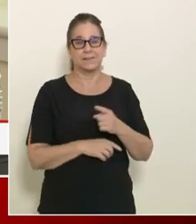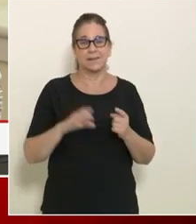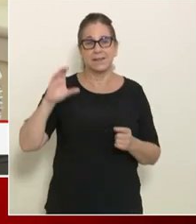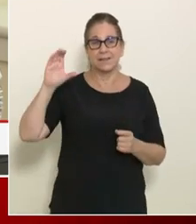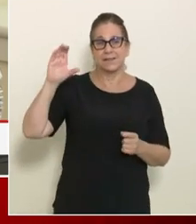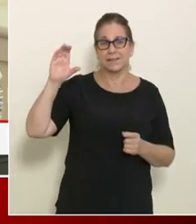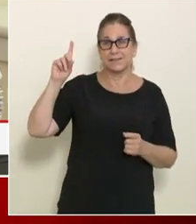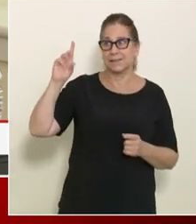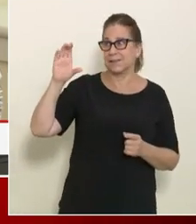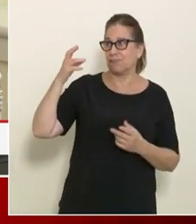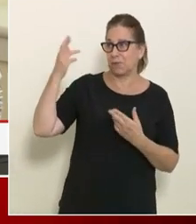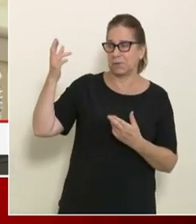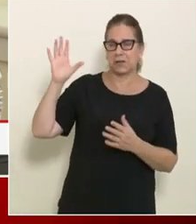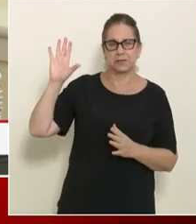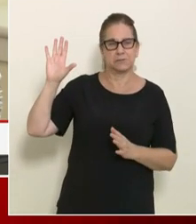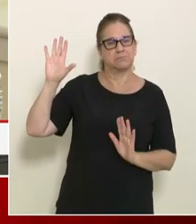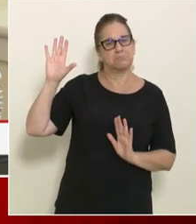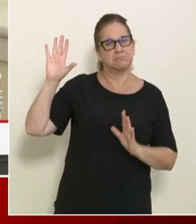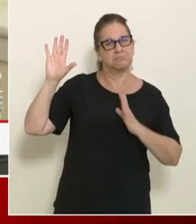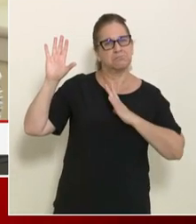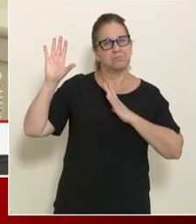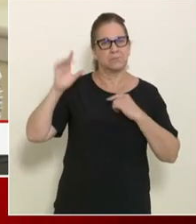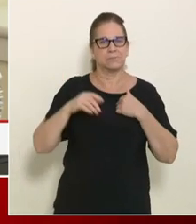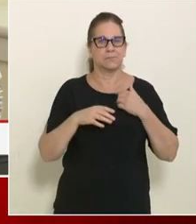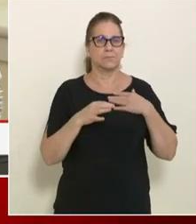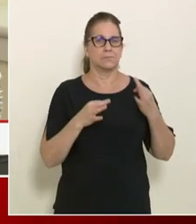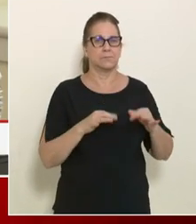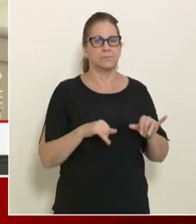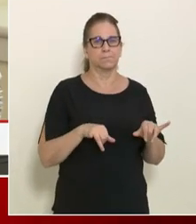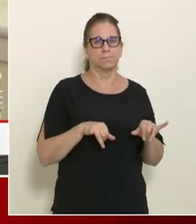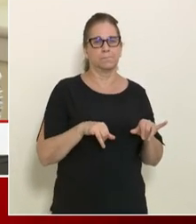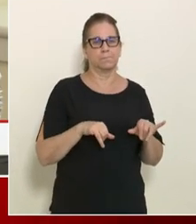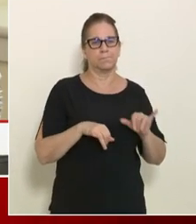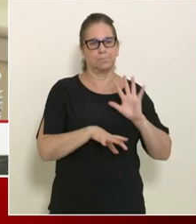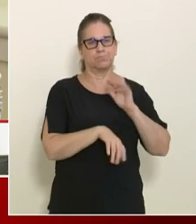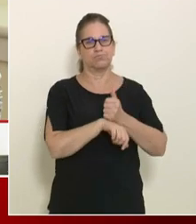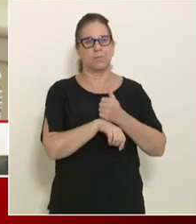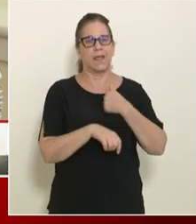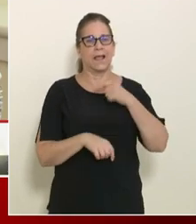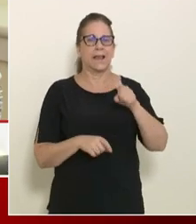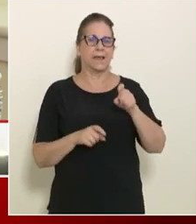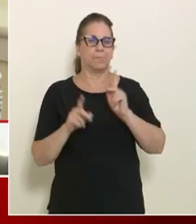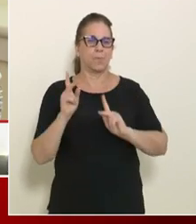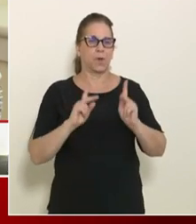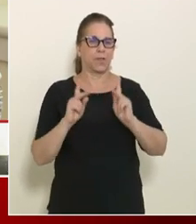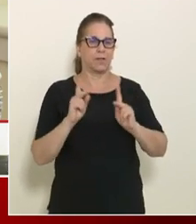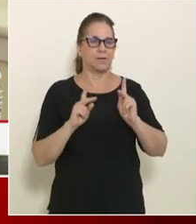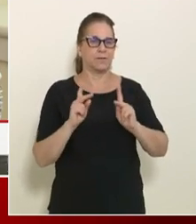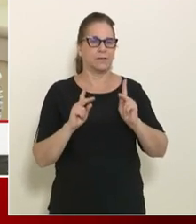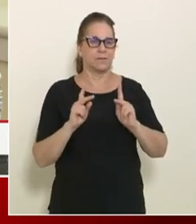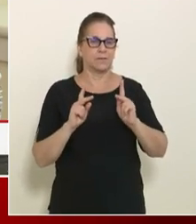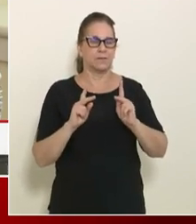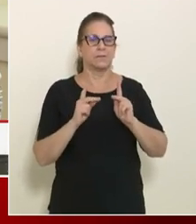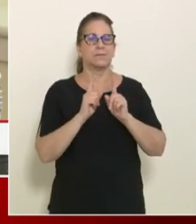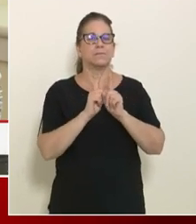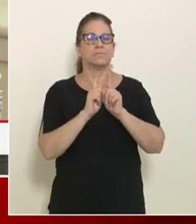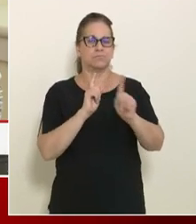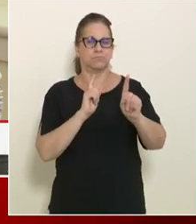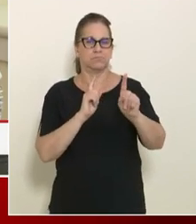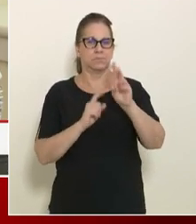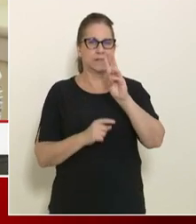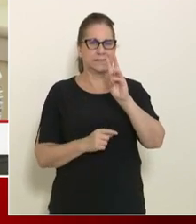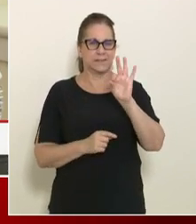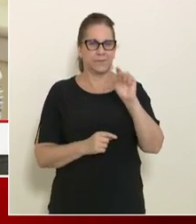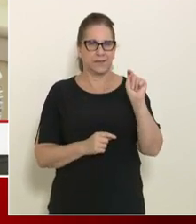may suggest that people who have close contact don't necessarily need to be tested unless you fall under certain